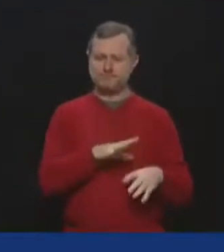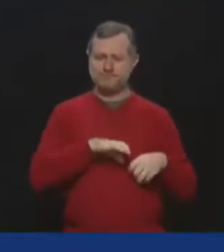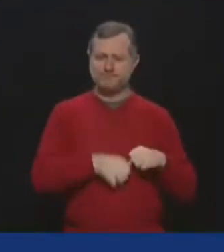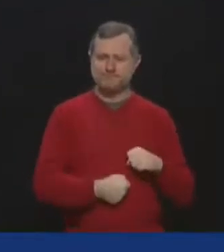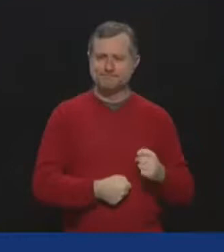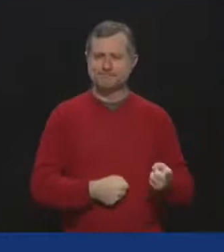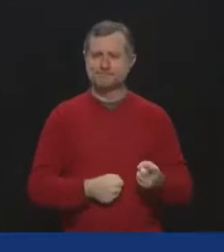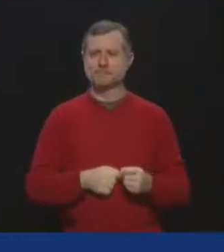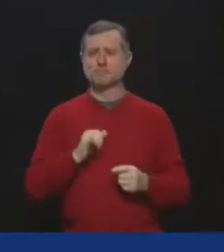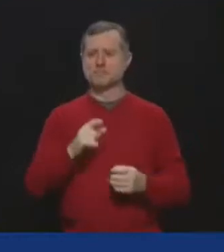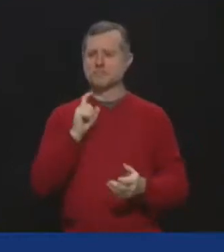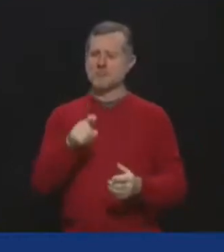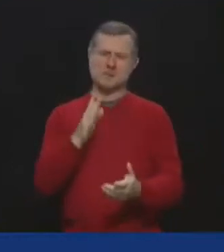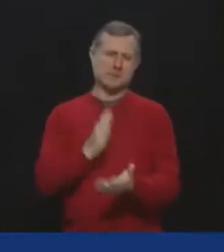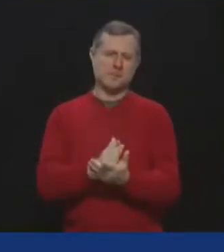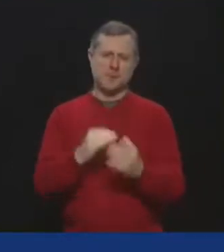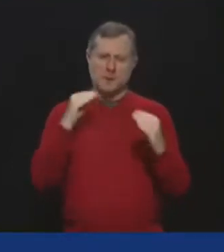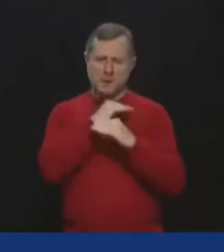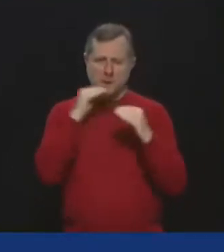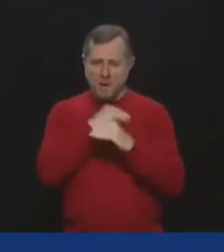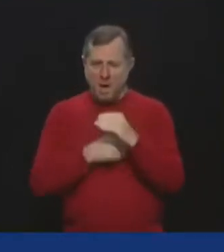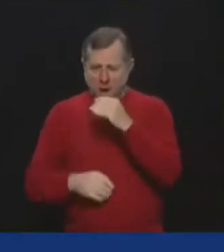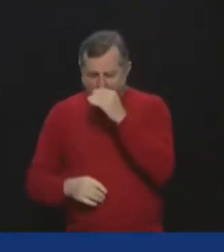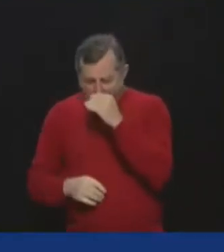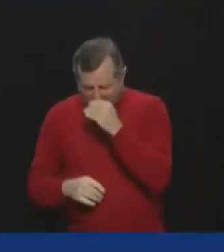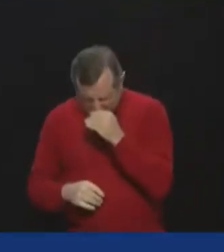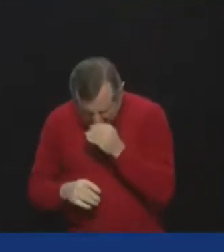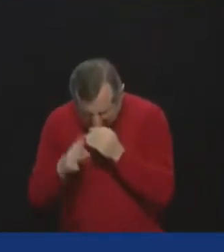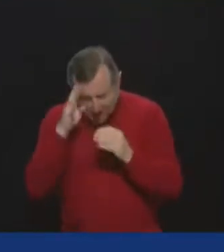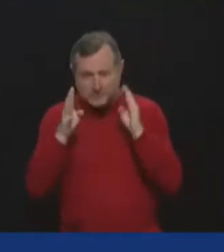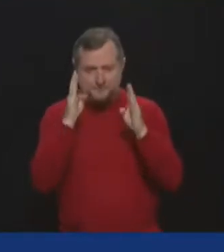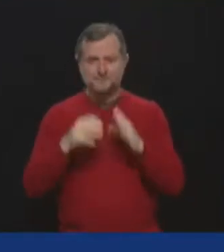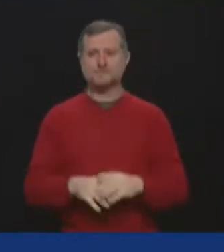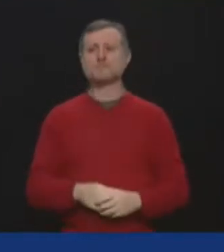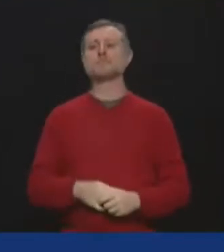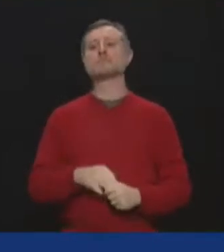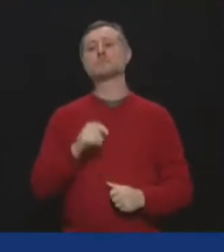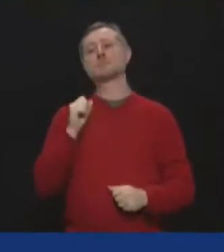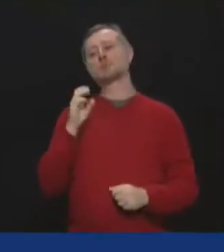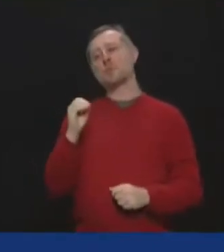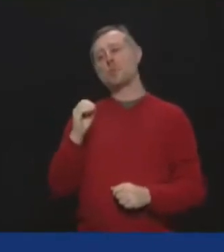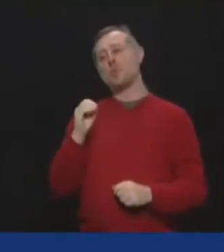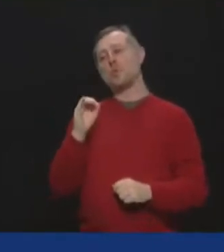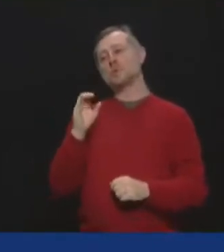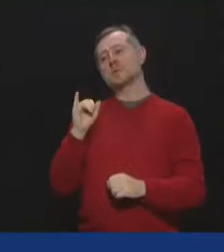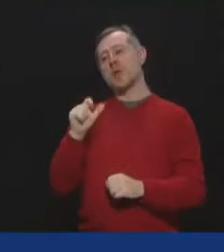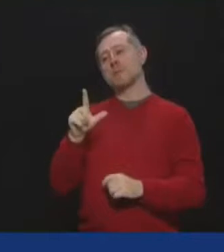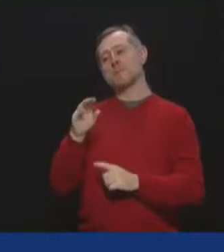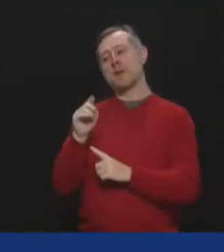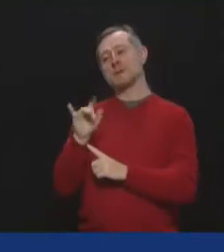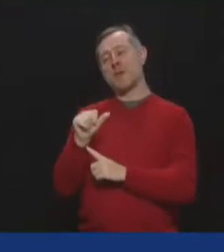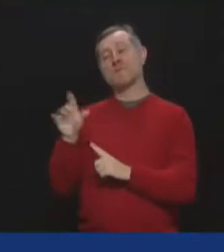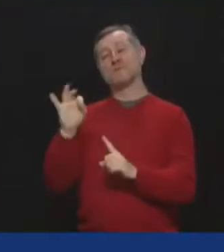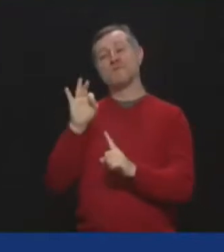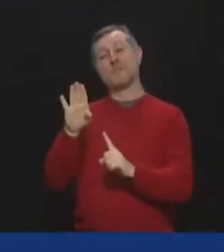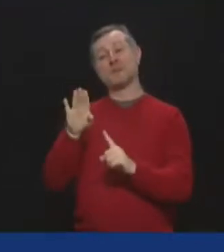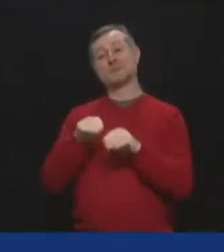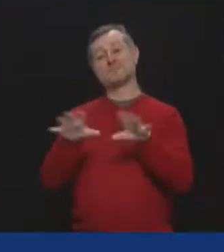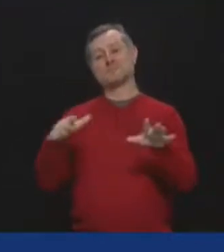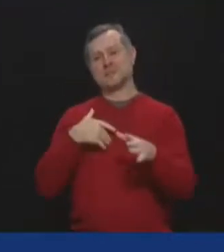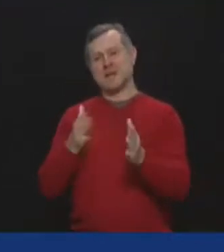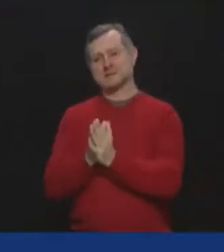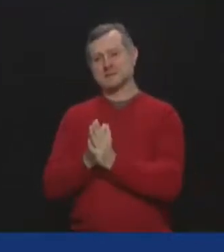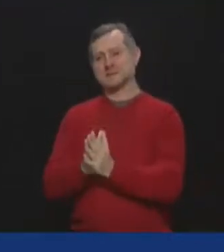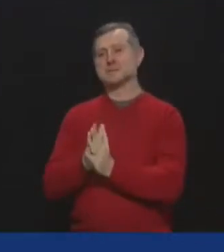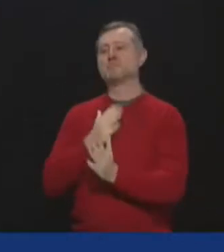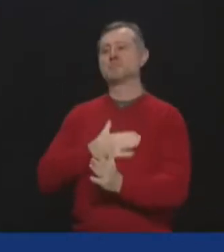has to stop. And I believe that the social media organizations that are out there, and I'm asking Facebook starting today, to help clean up